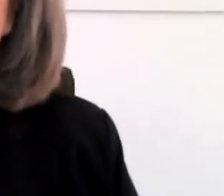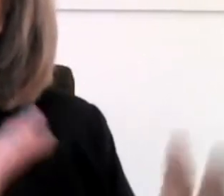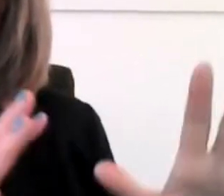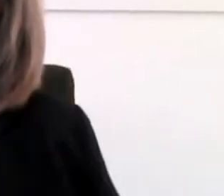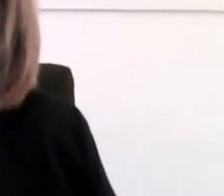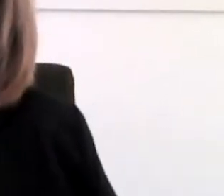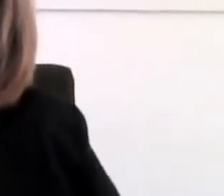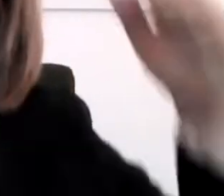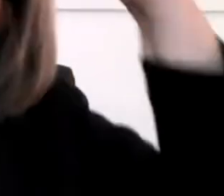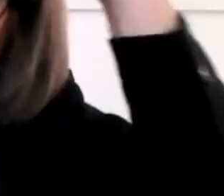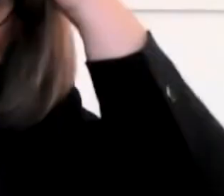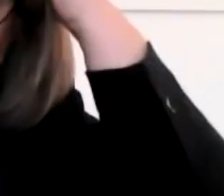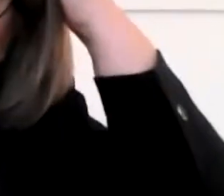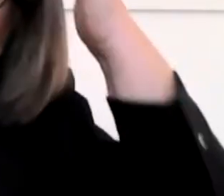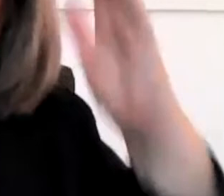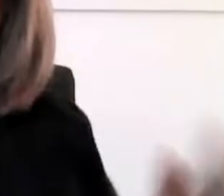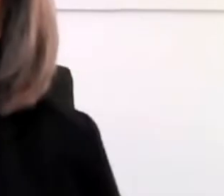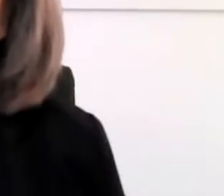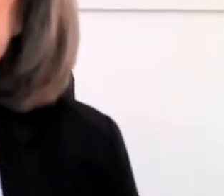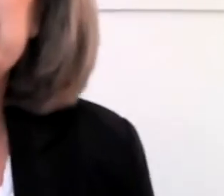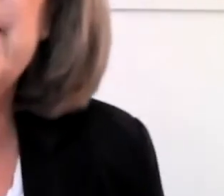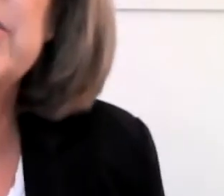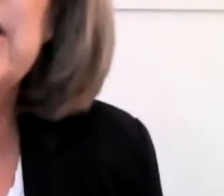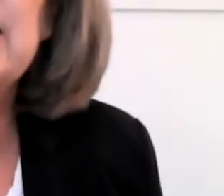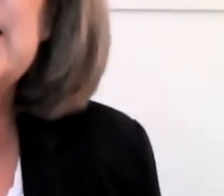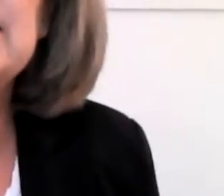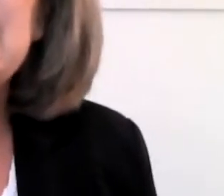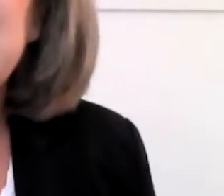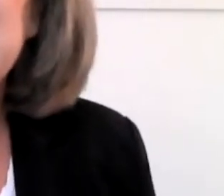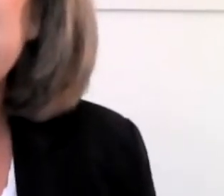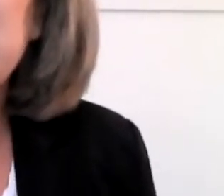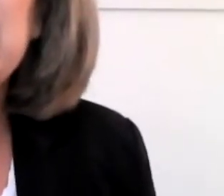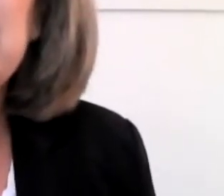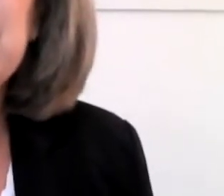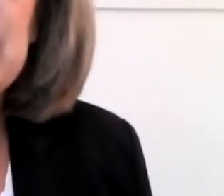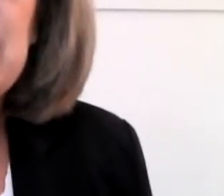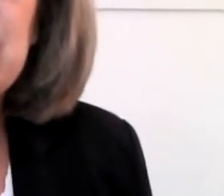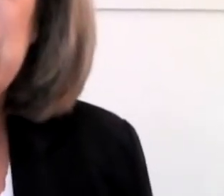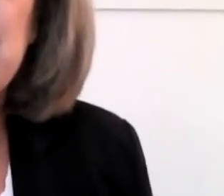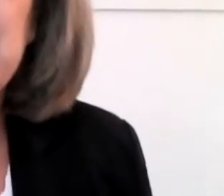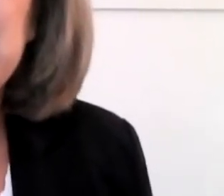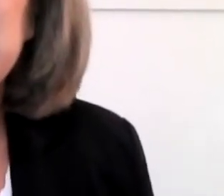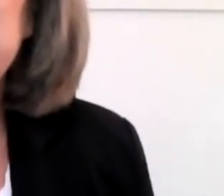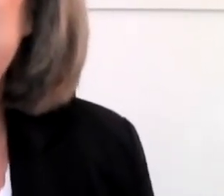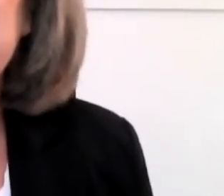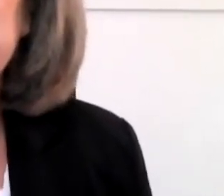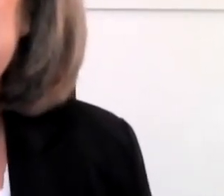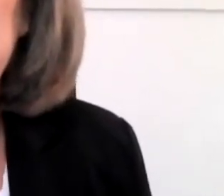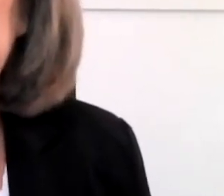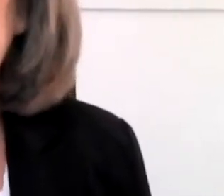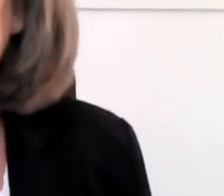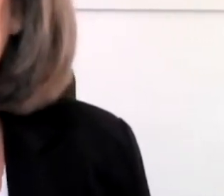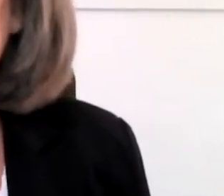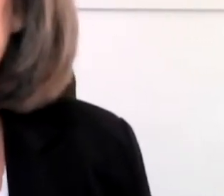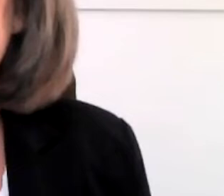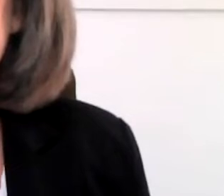Blodgett used those kind of indicators to measure ACEs, and he found even in kindergarten, you had really